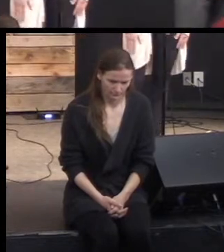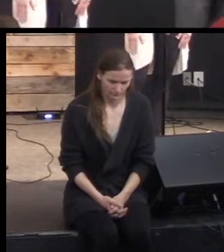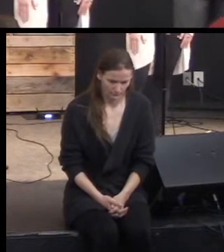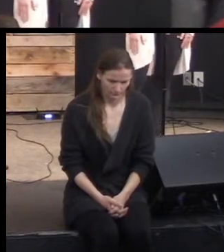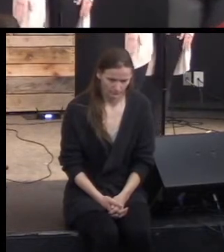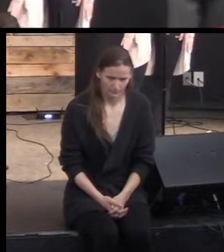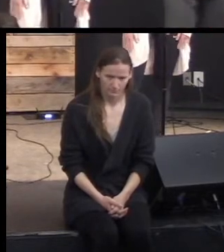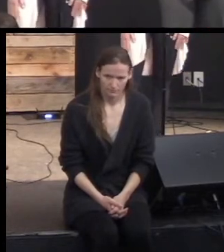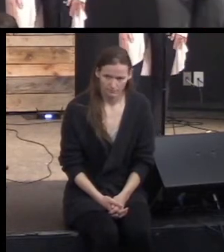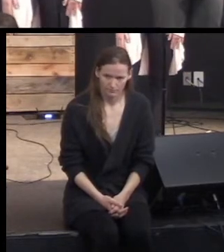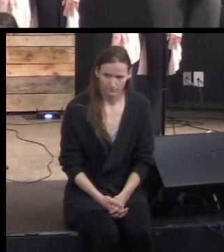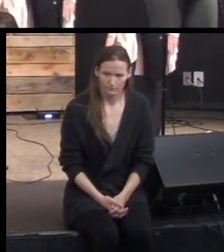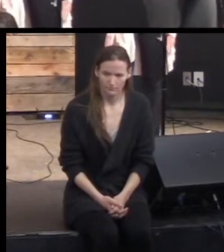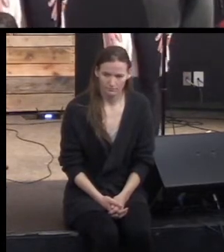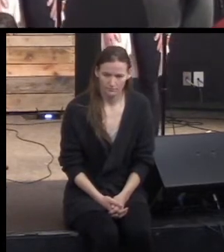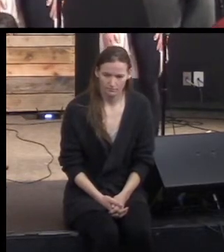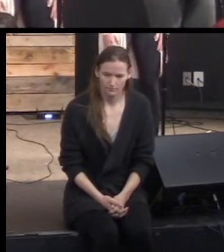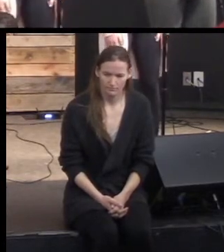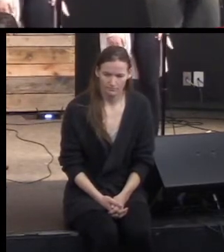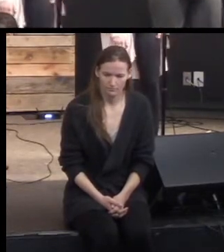All right. Splendor of a King.